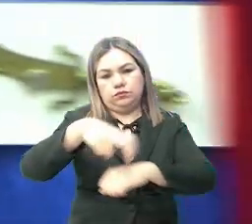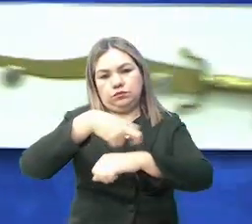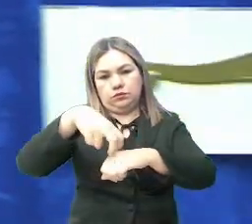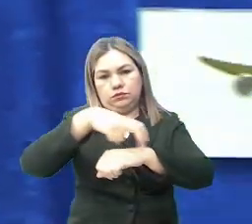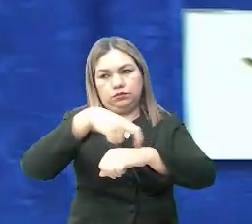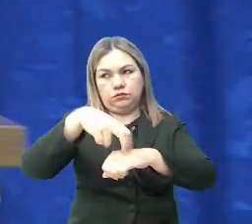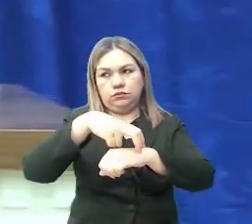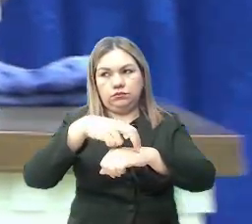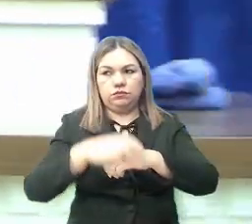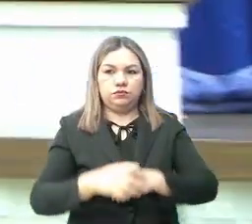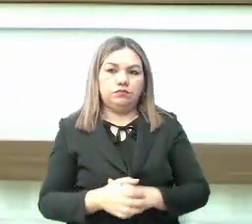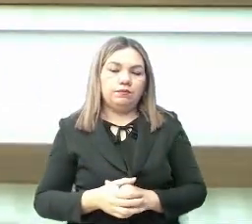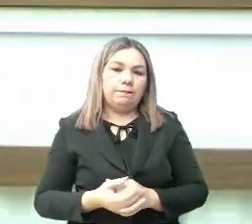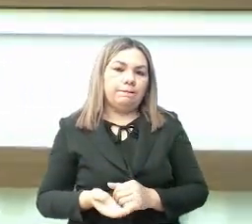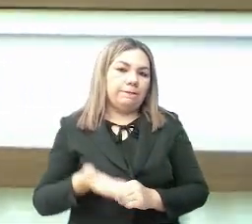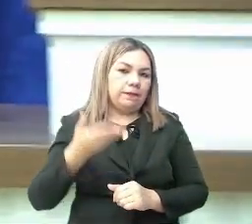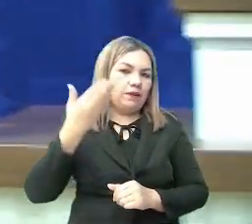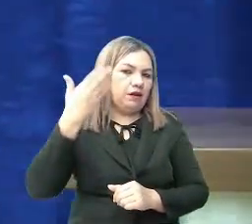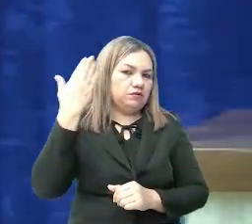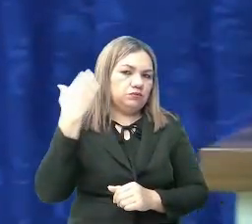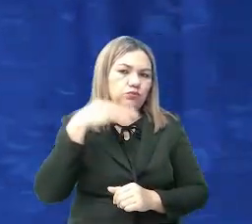Lord has done everything